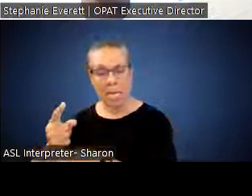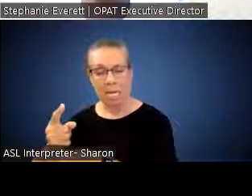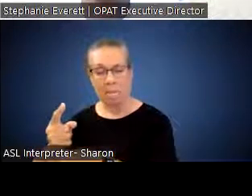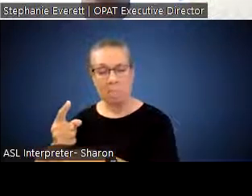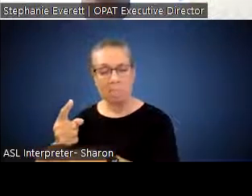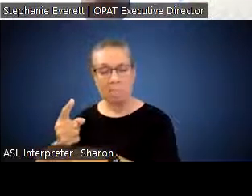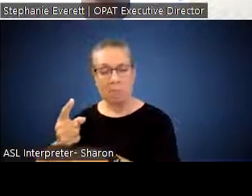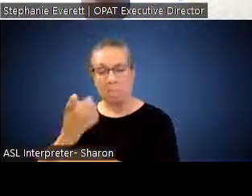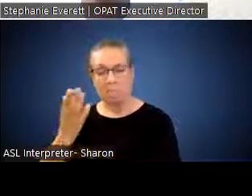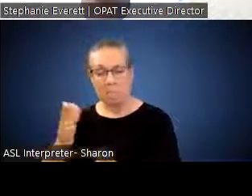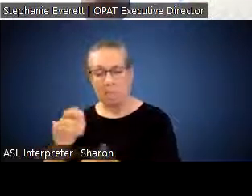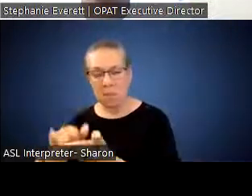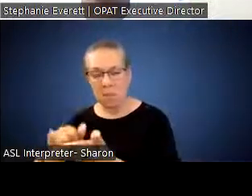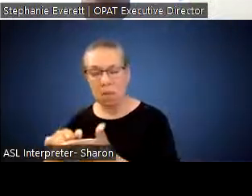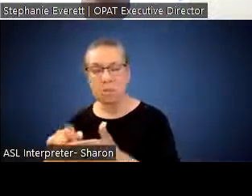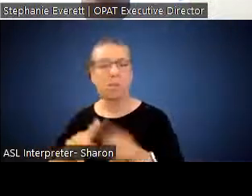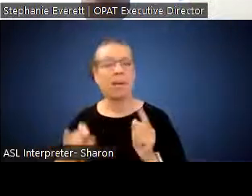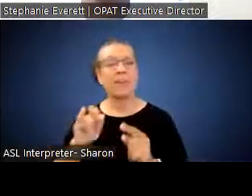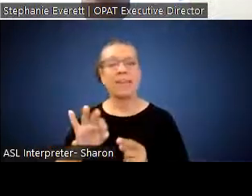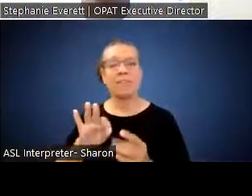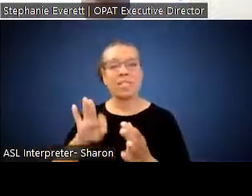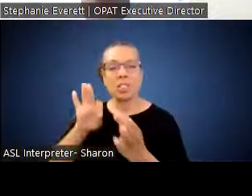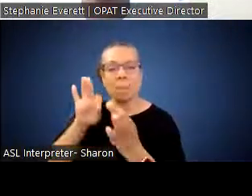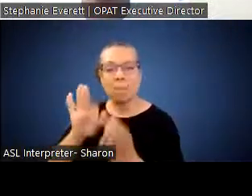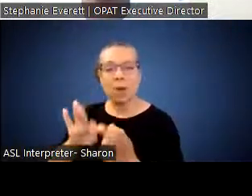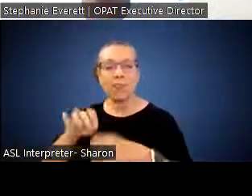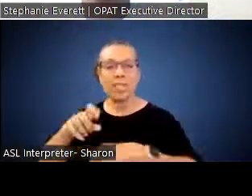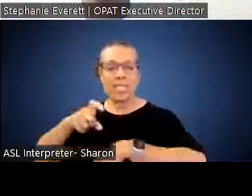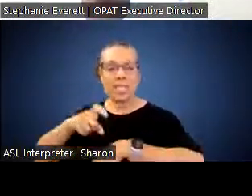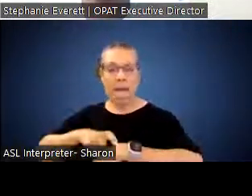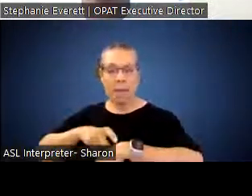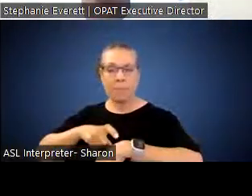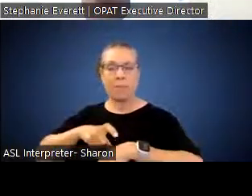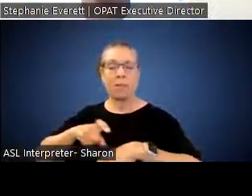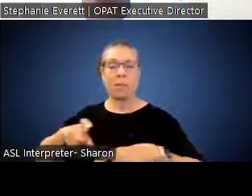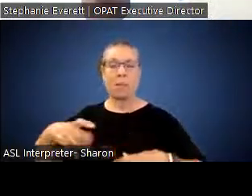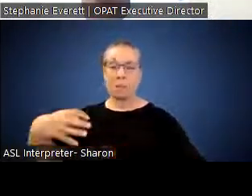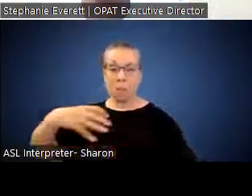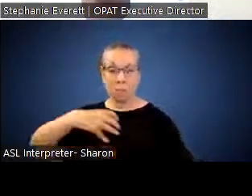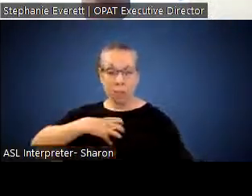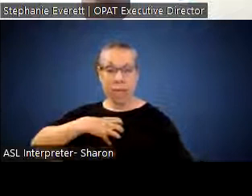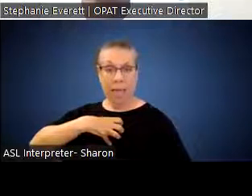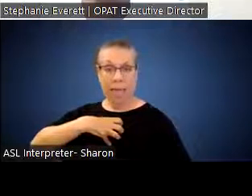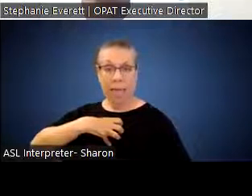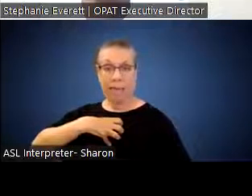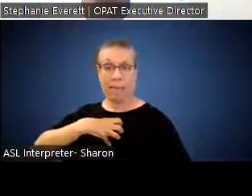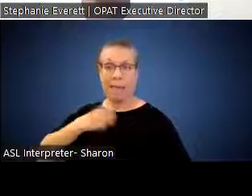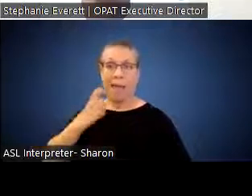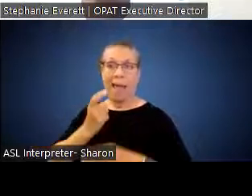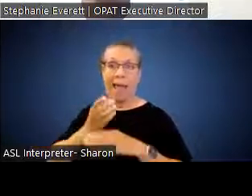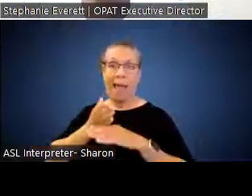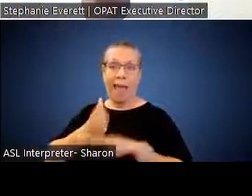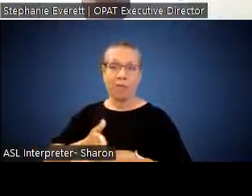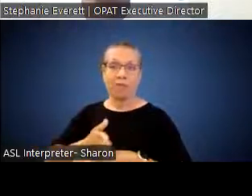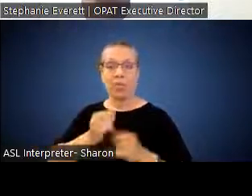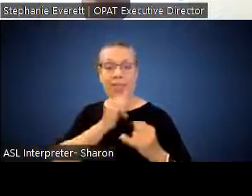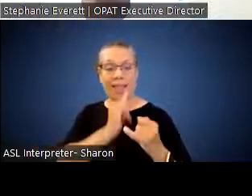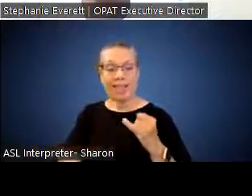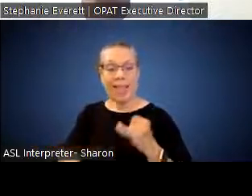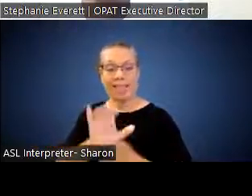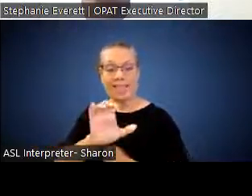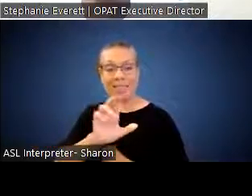unless the timing just works out exactly. You got the complaint like right after the last CRB meeting, and it will